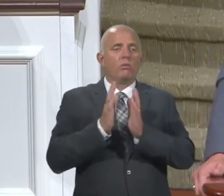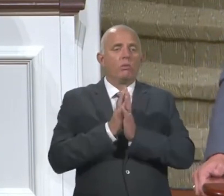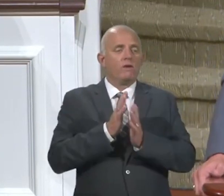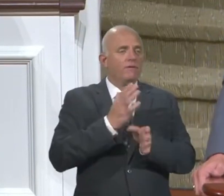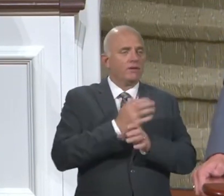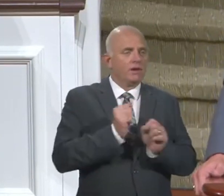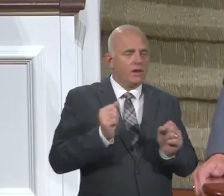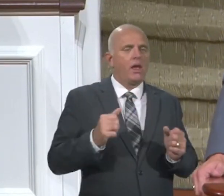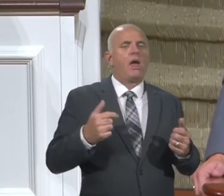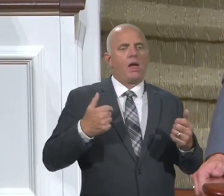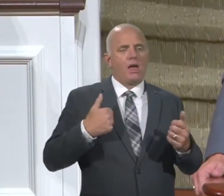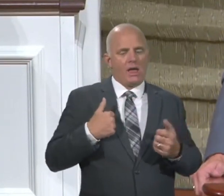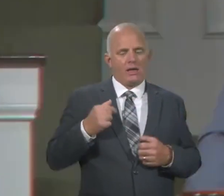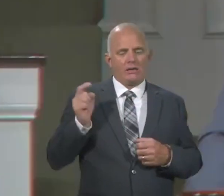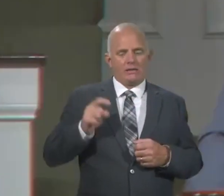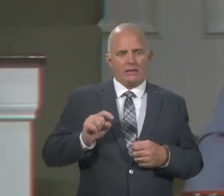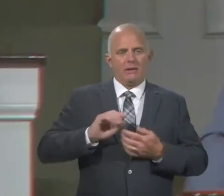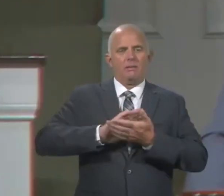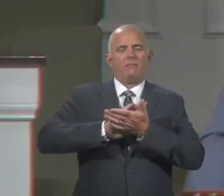soul winner.